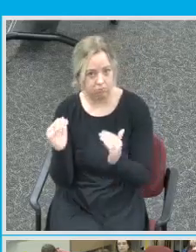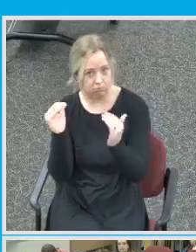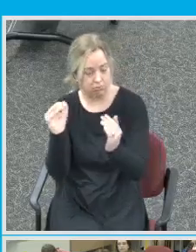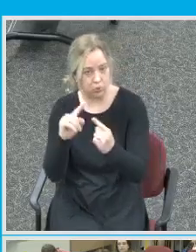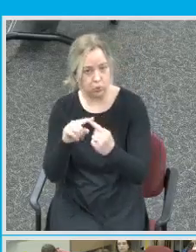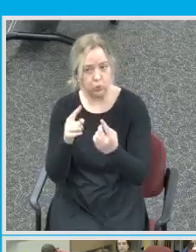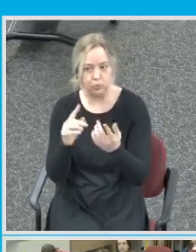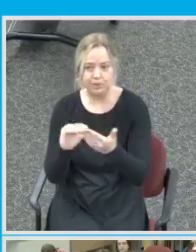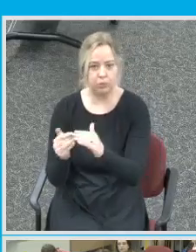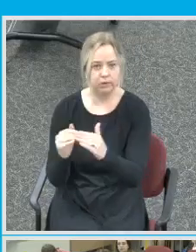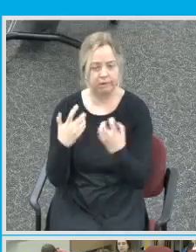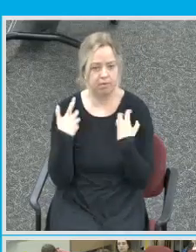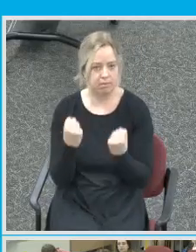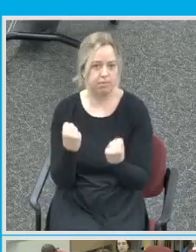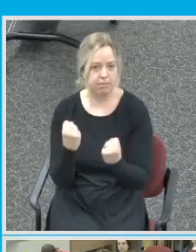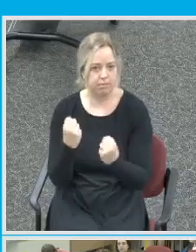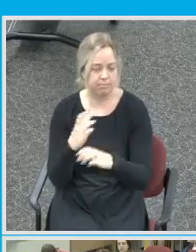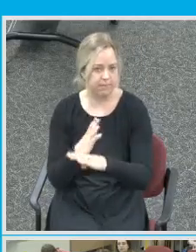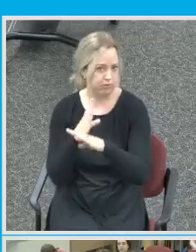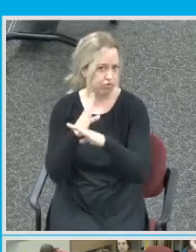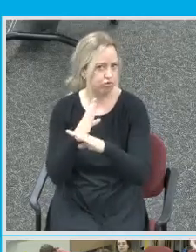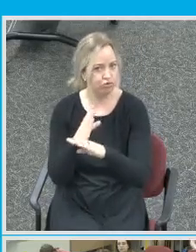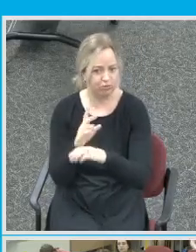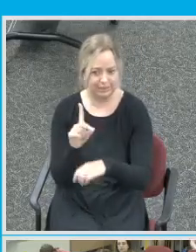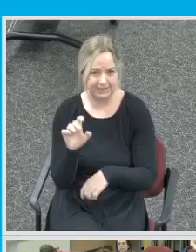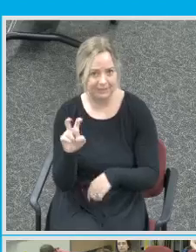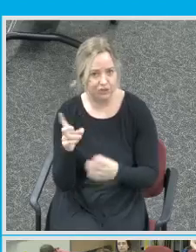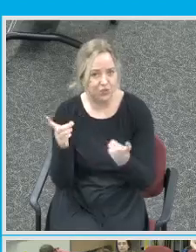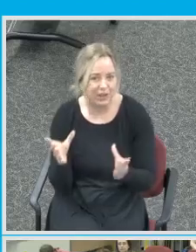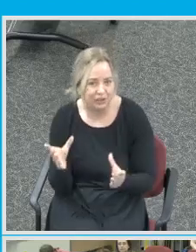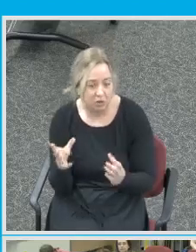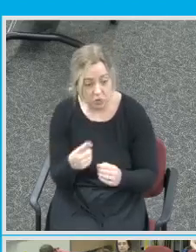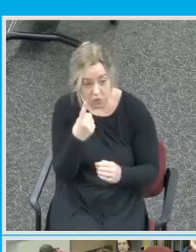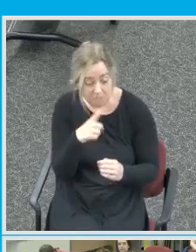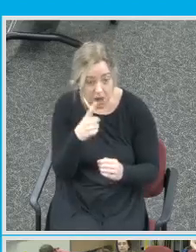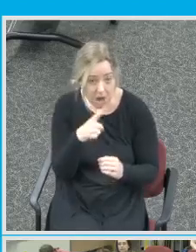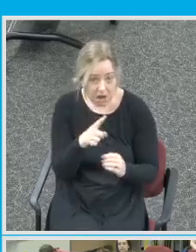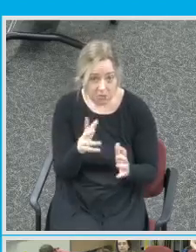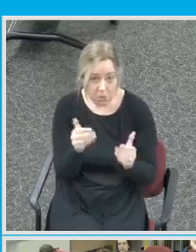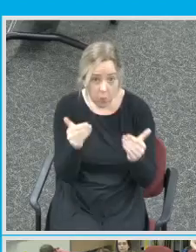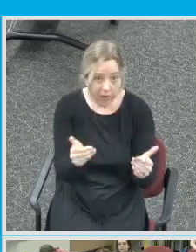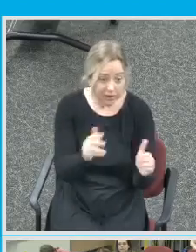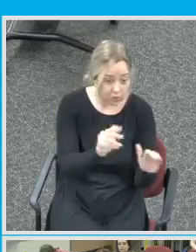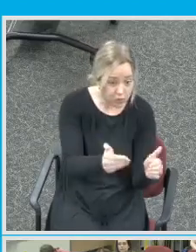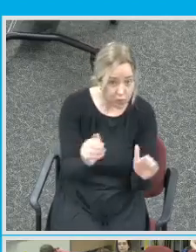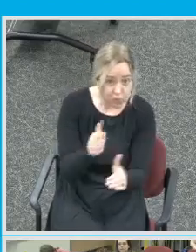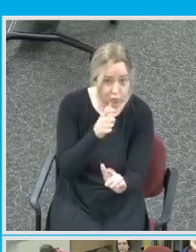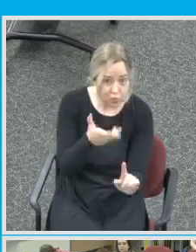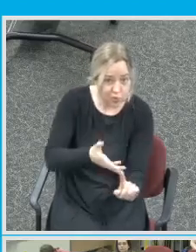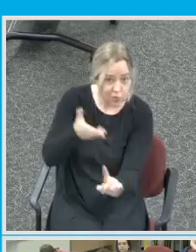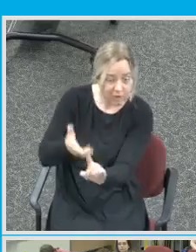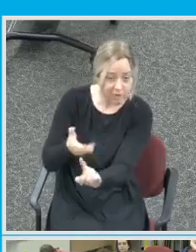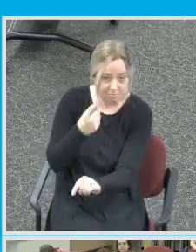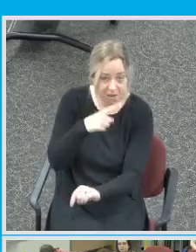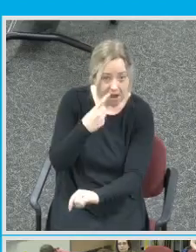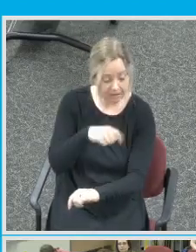health prevention division director. And so if you could just introduce yourselves, please, that would be